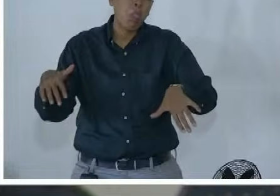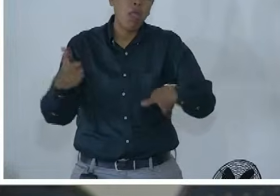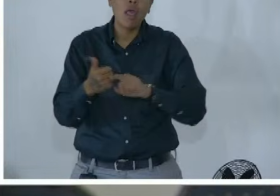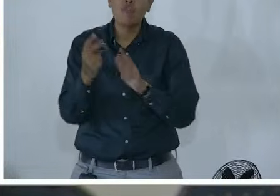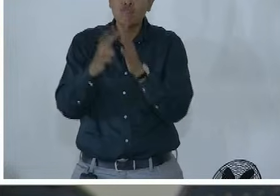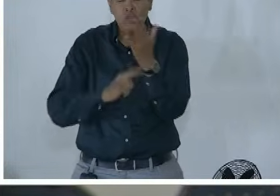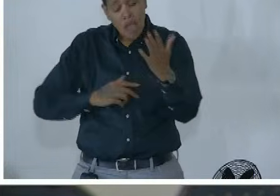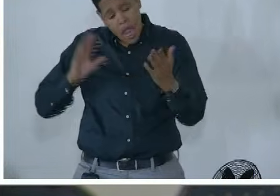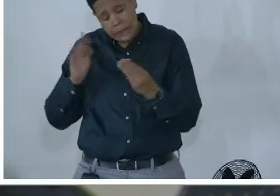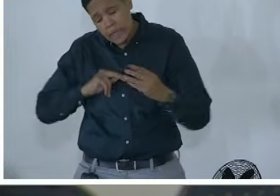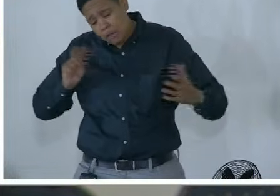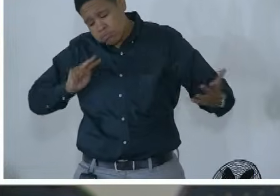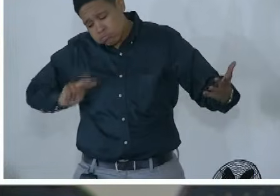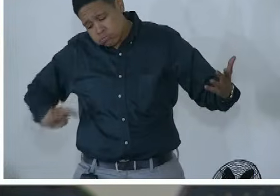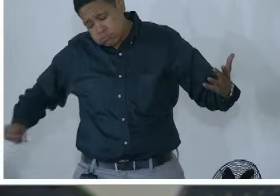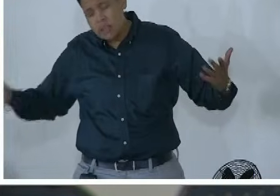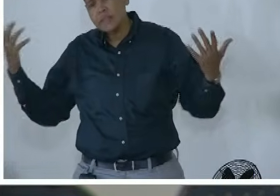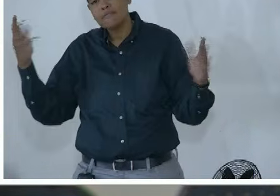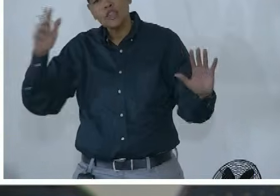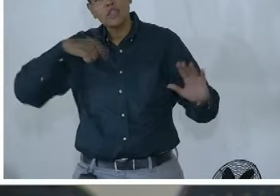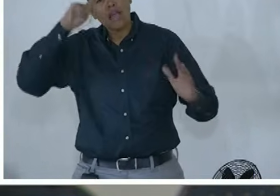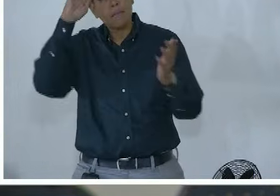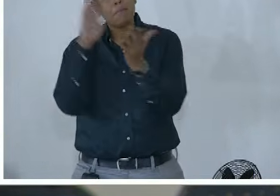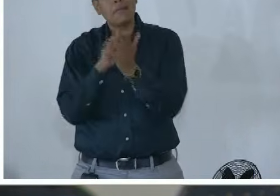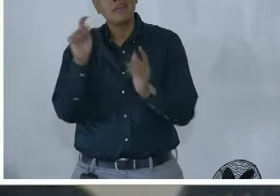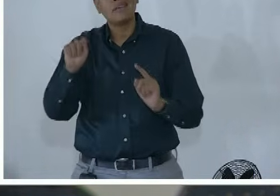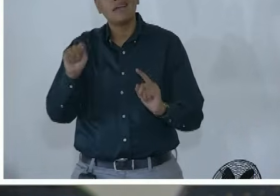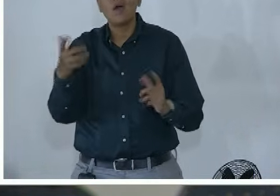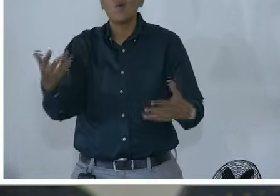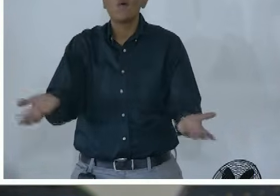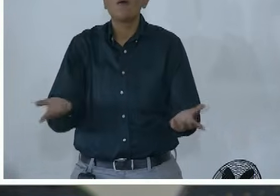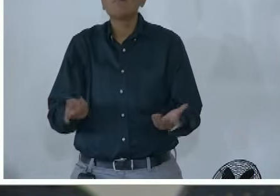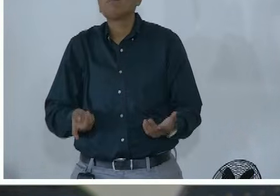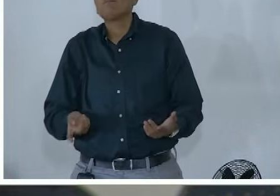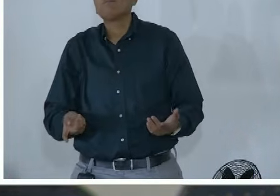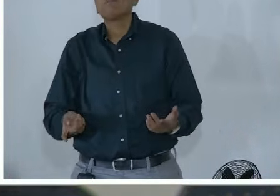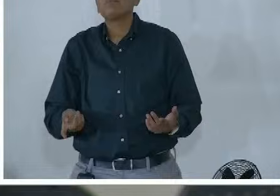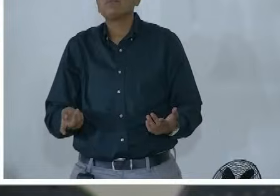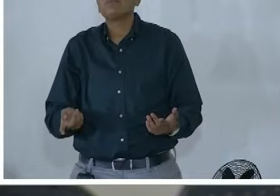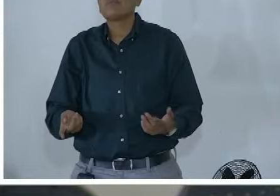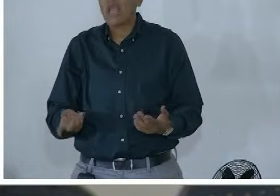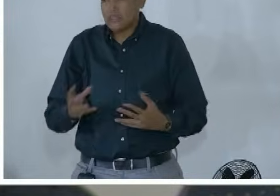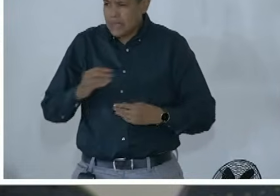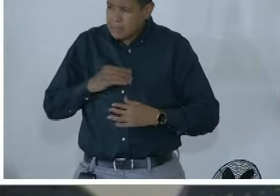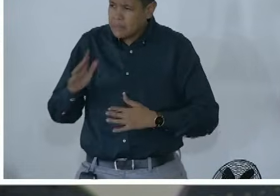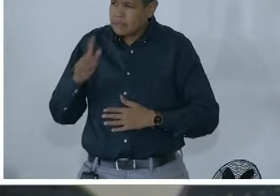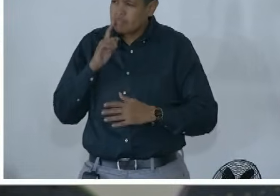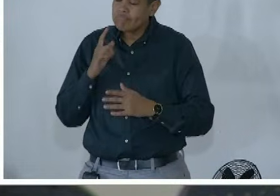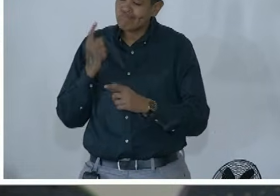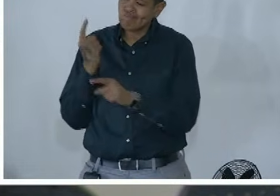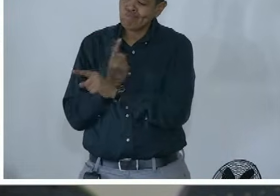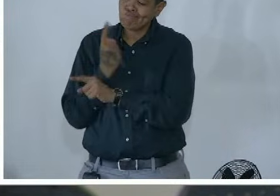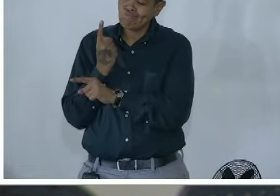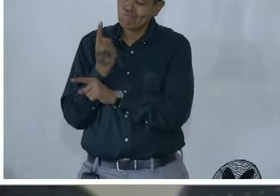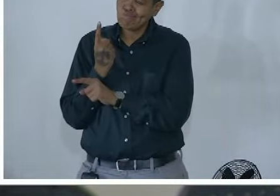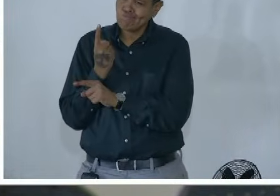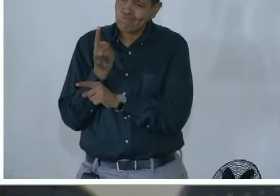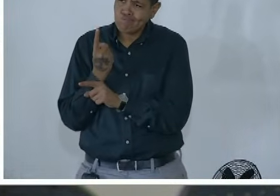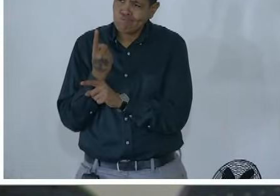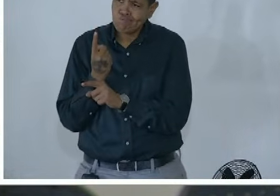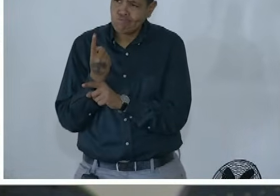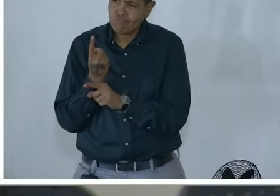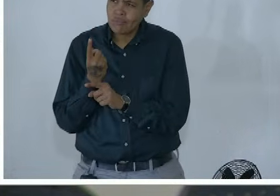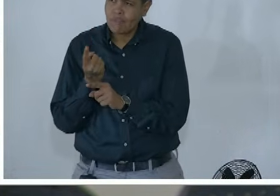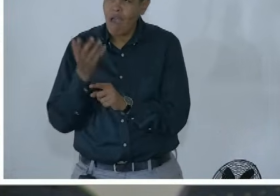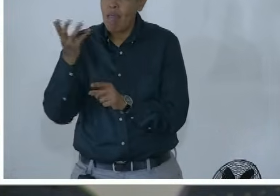its entirety, I believe that it is a welcome step in our alternative